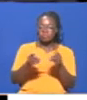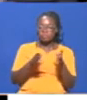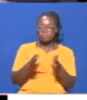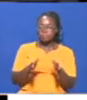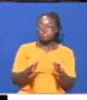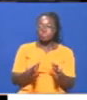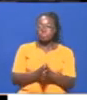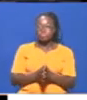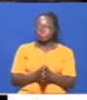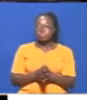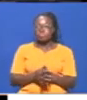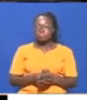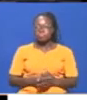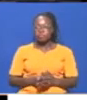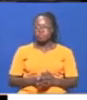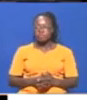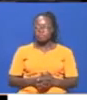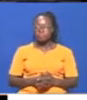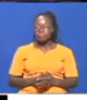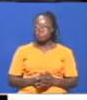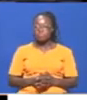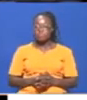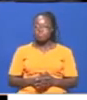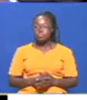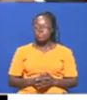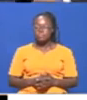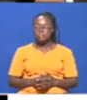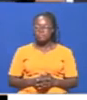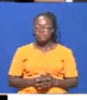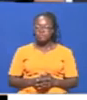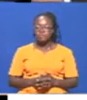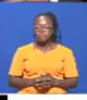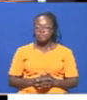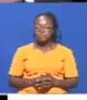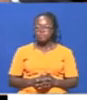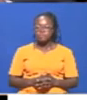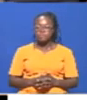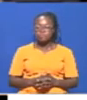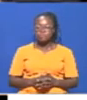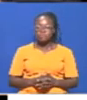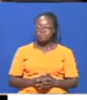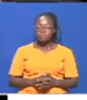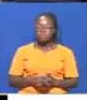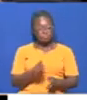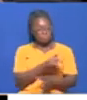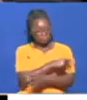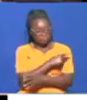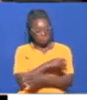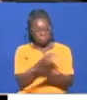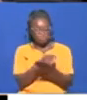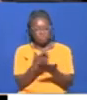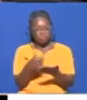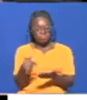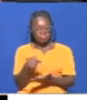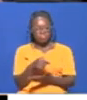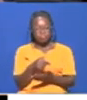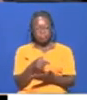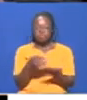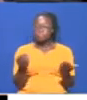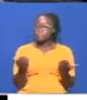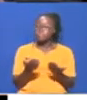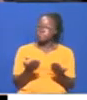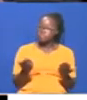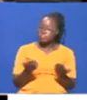hear me? Yes, I can. Thank you. And now, kindly bring us up to speed. Where exactly will